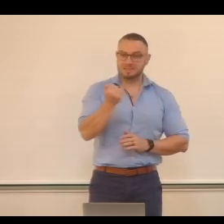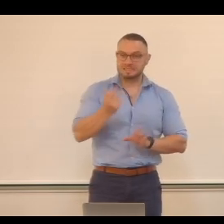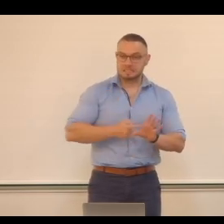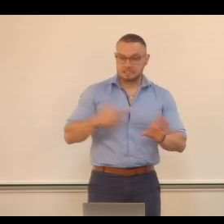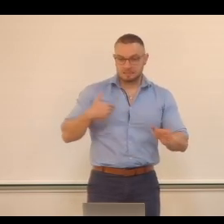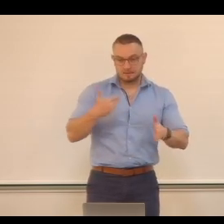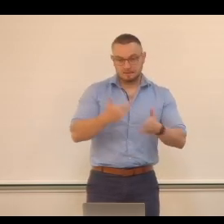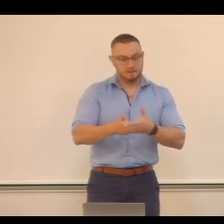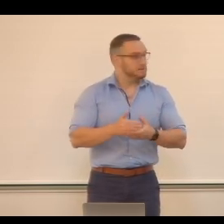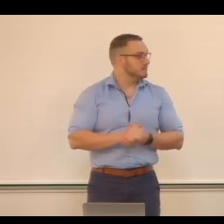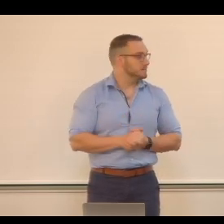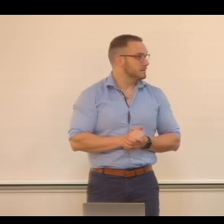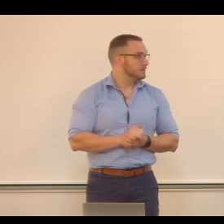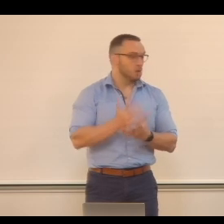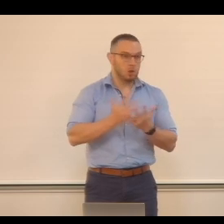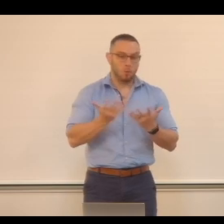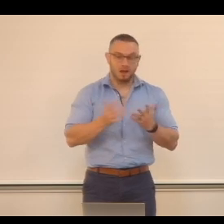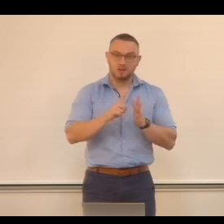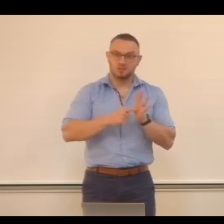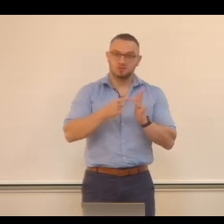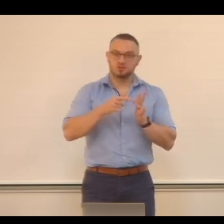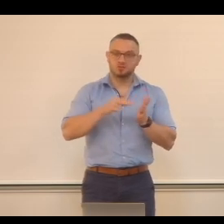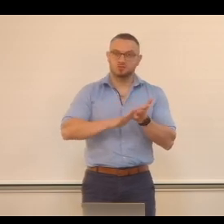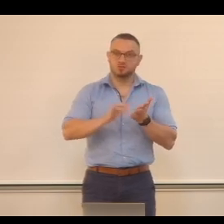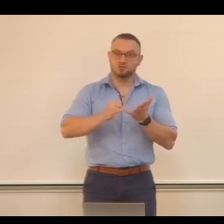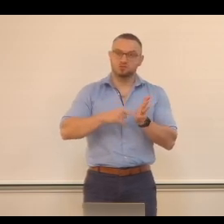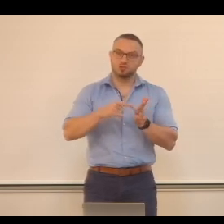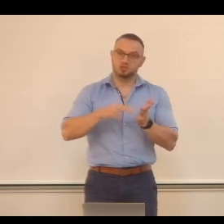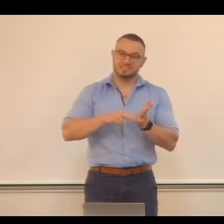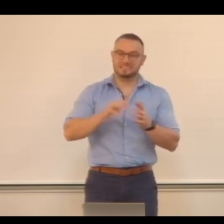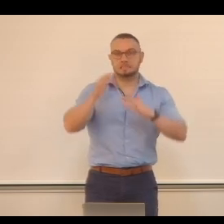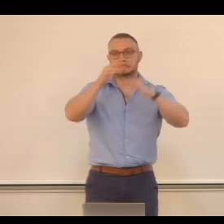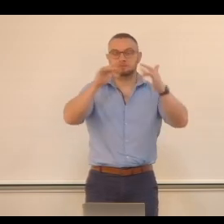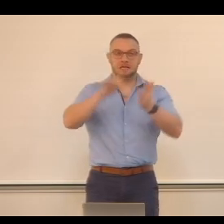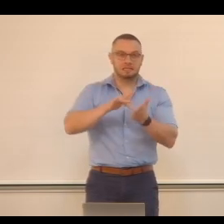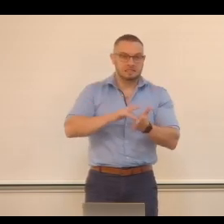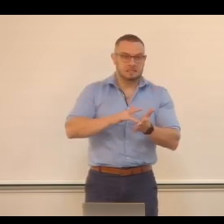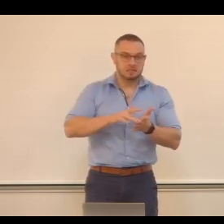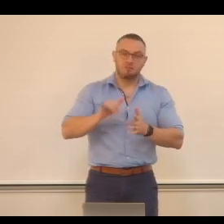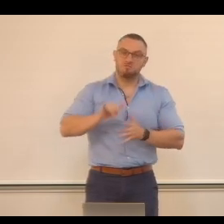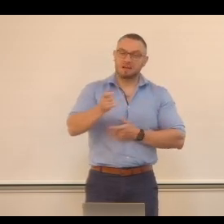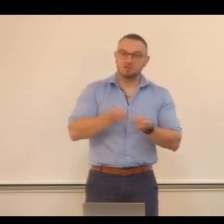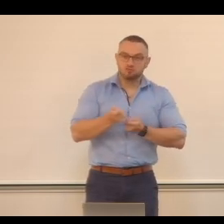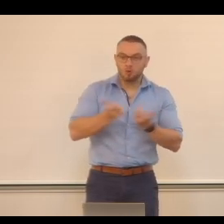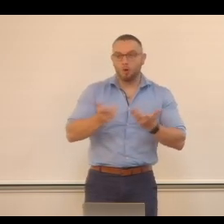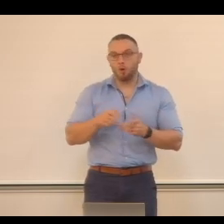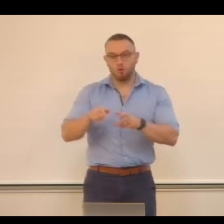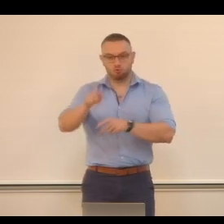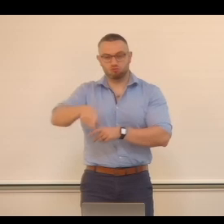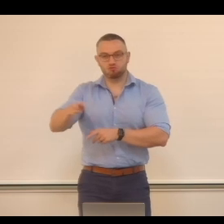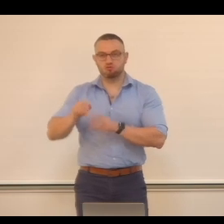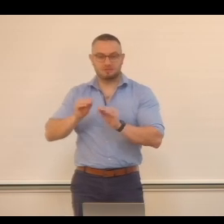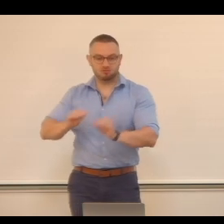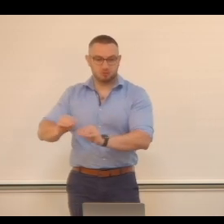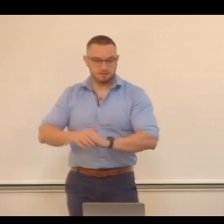years, most of it at Johnson Space Center, either as a flight controller for ISS or a crew instructor. I